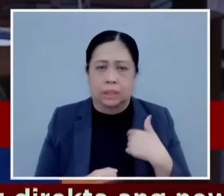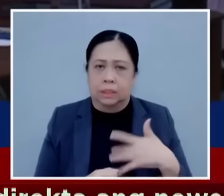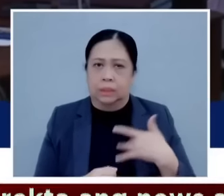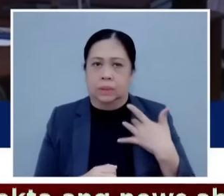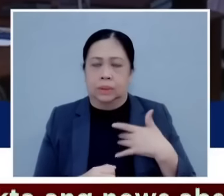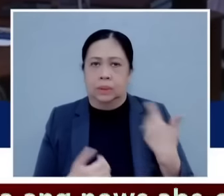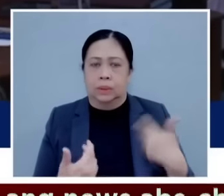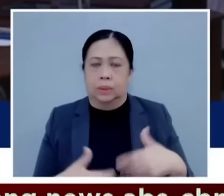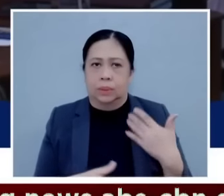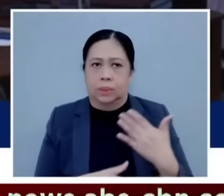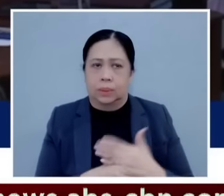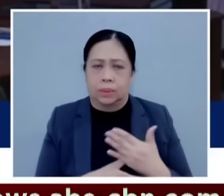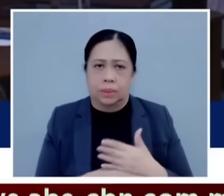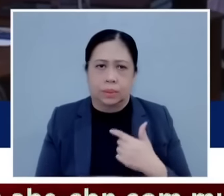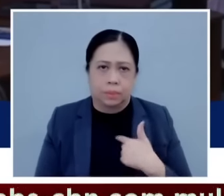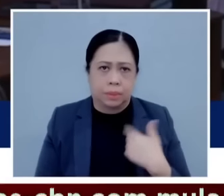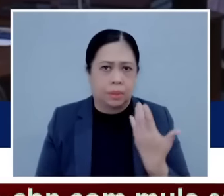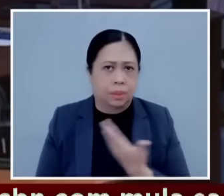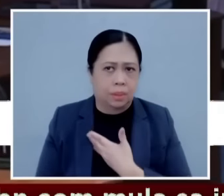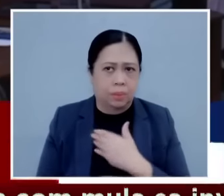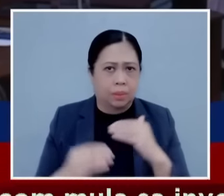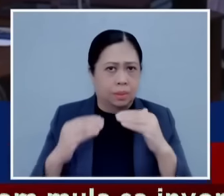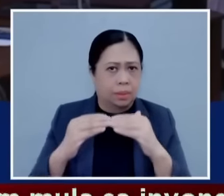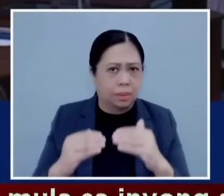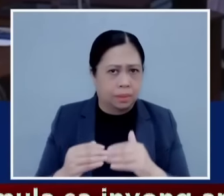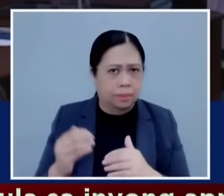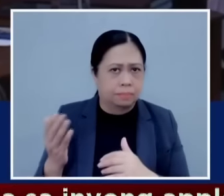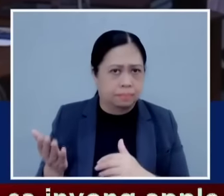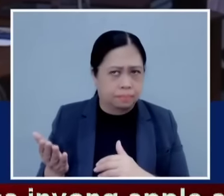that our co-equal